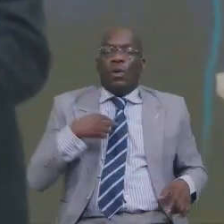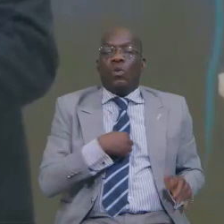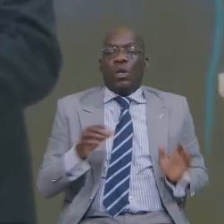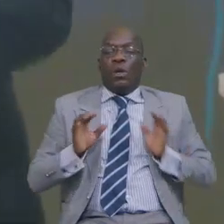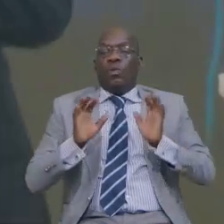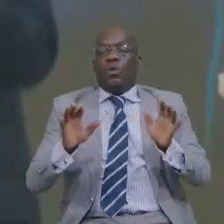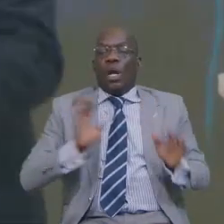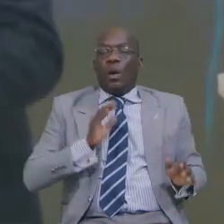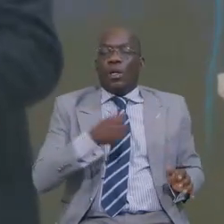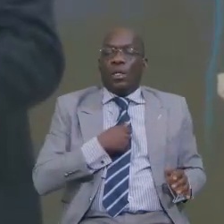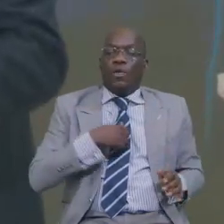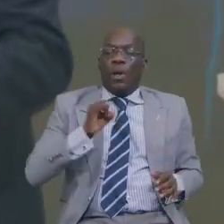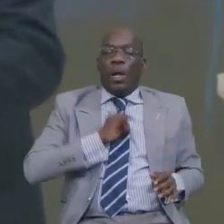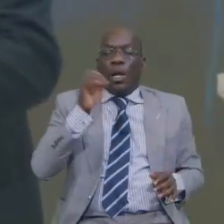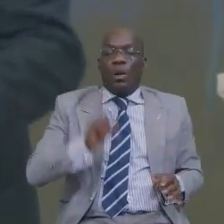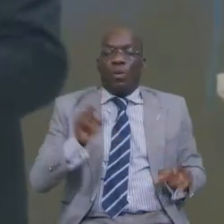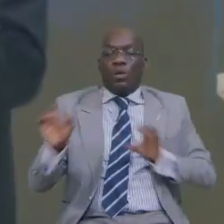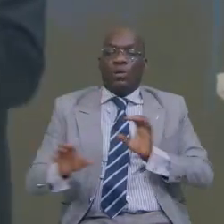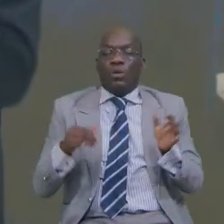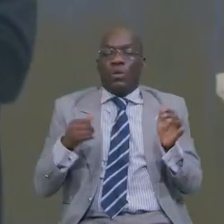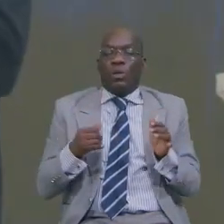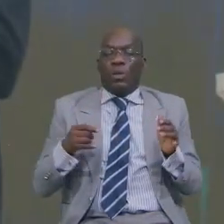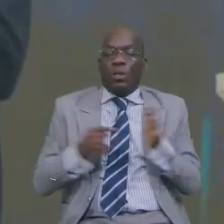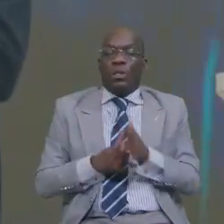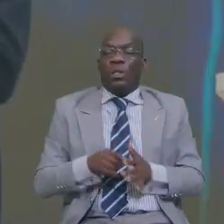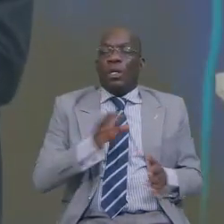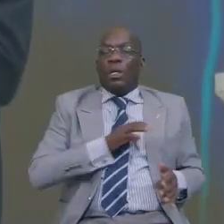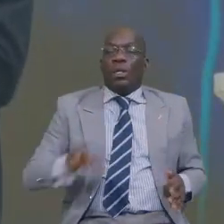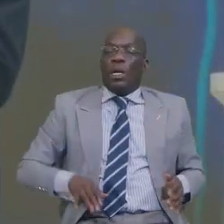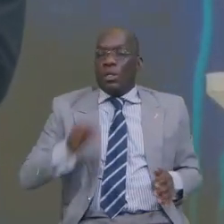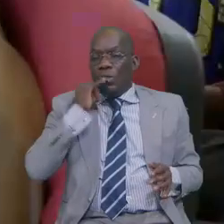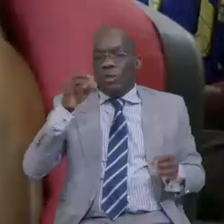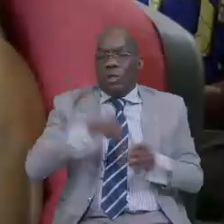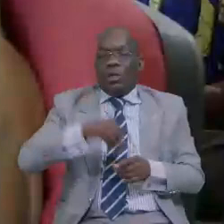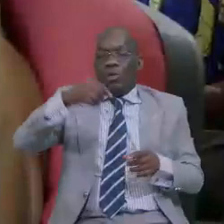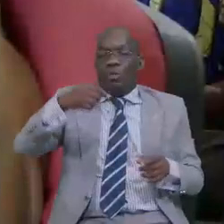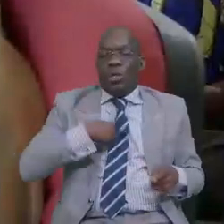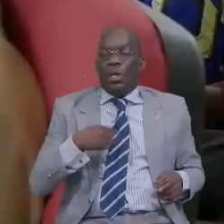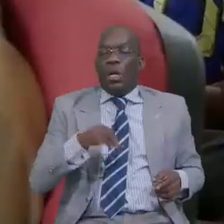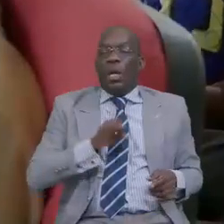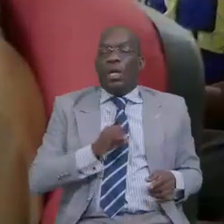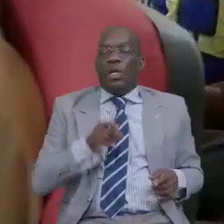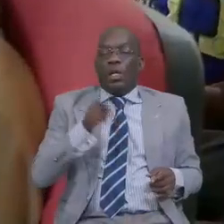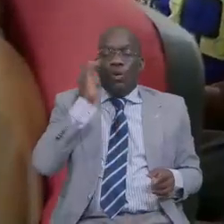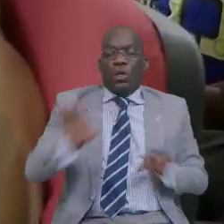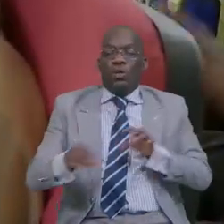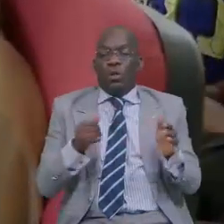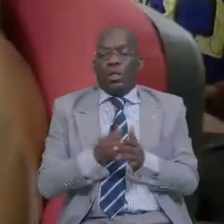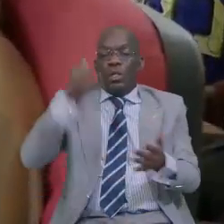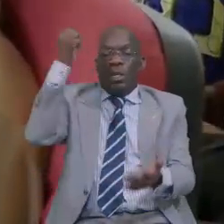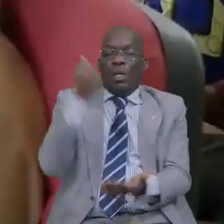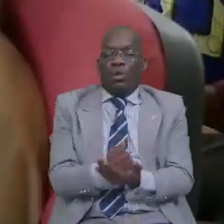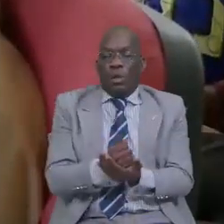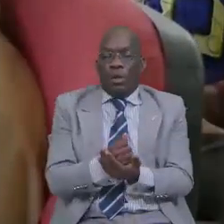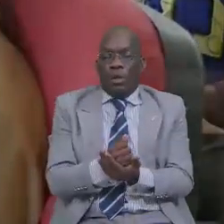do this. Christ is in me. He will do it through me. Amen. Amen. If our teacher